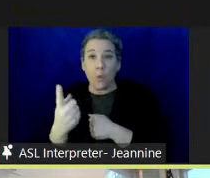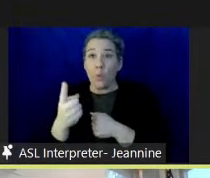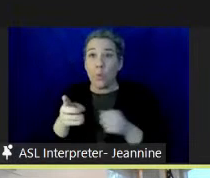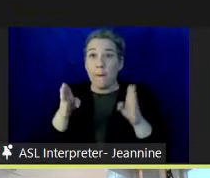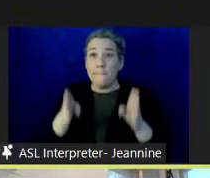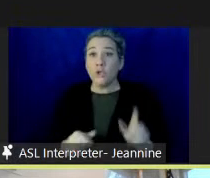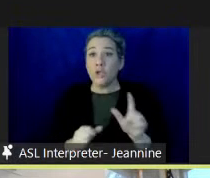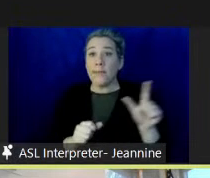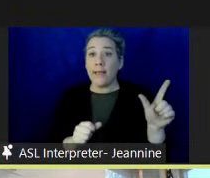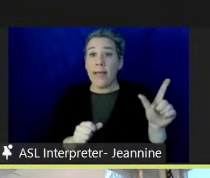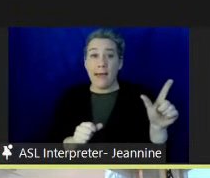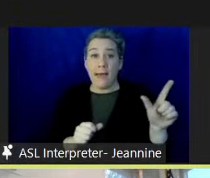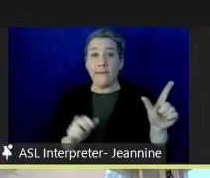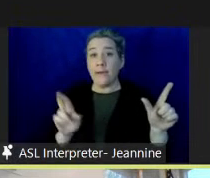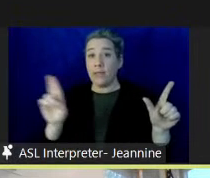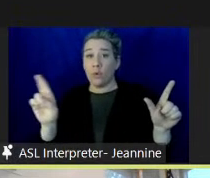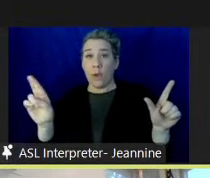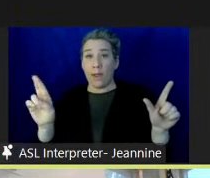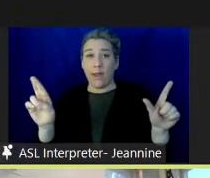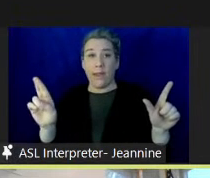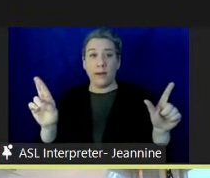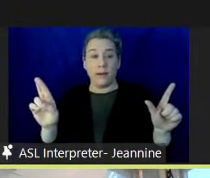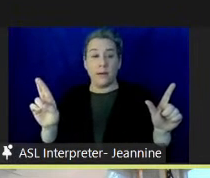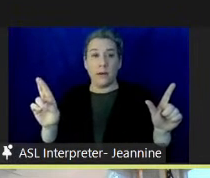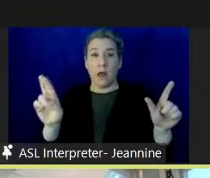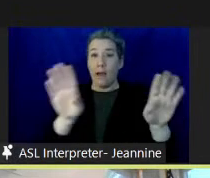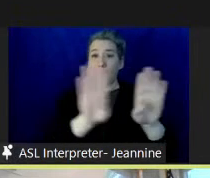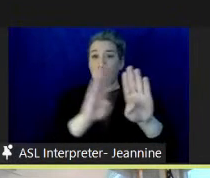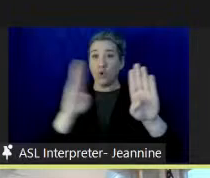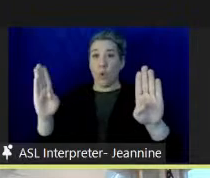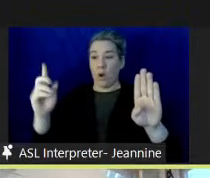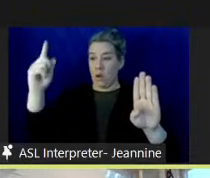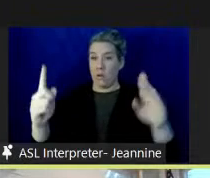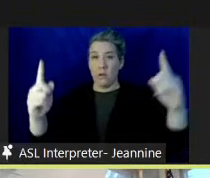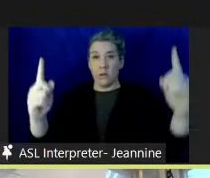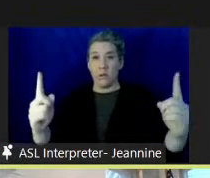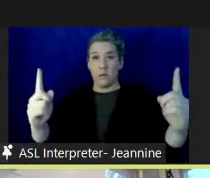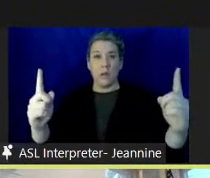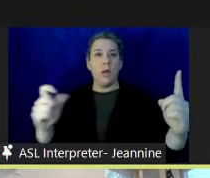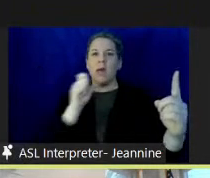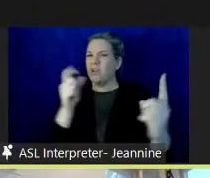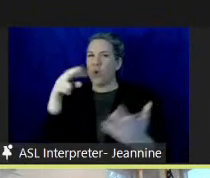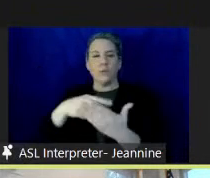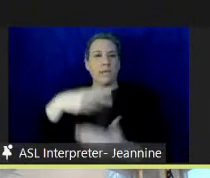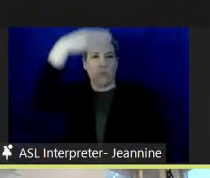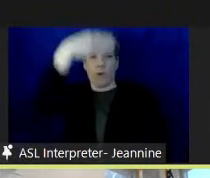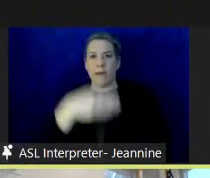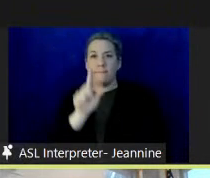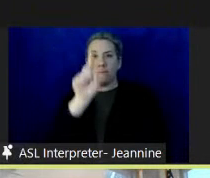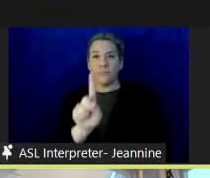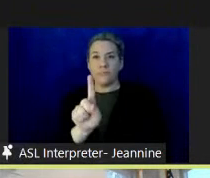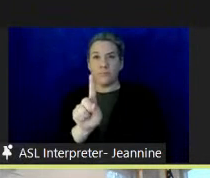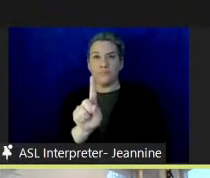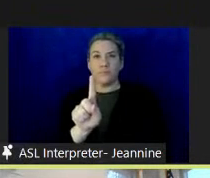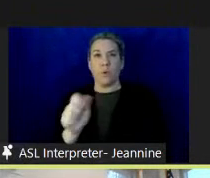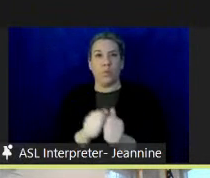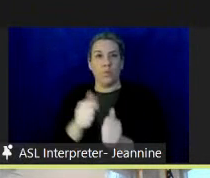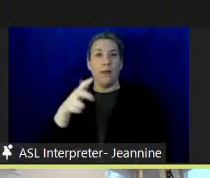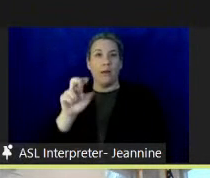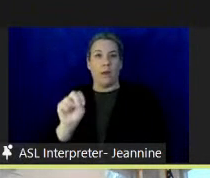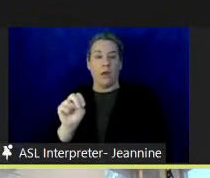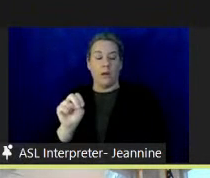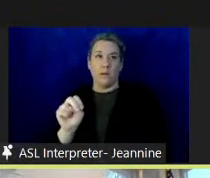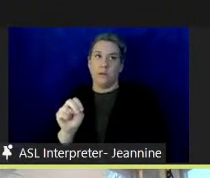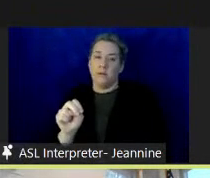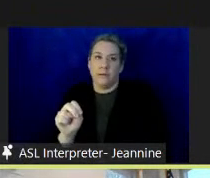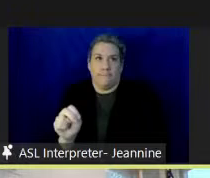on the left and right-hand side of that doorway. I don't want to stand right in the front of the door when the individual is coming at me with a firearm. More than likely,